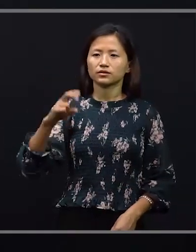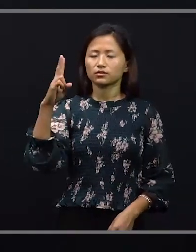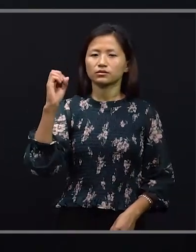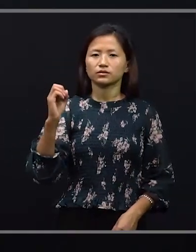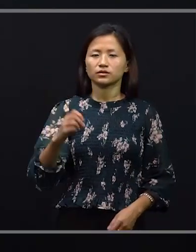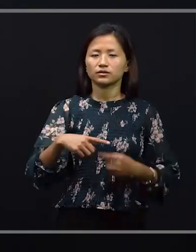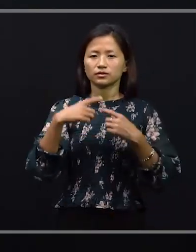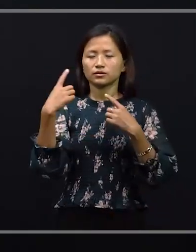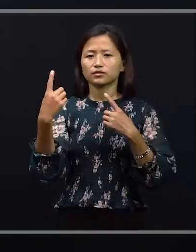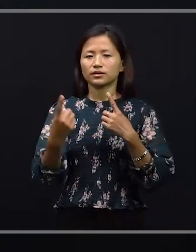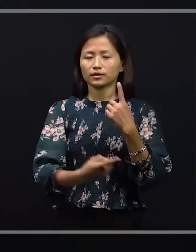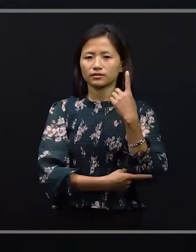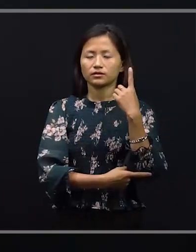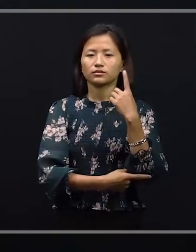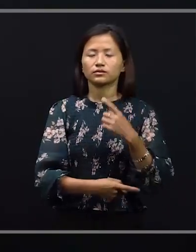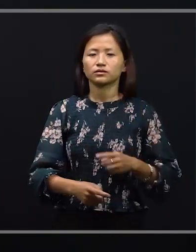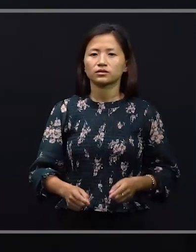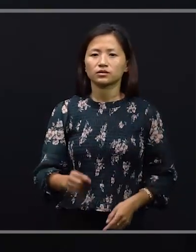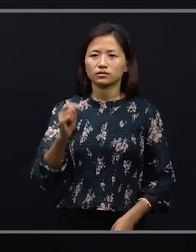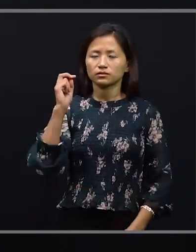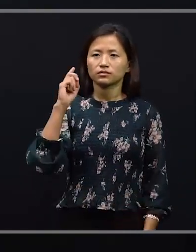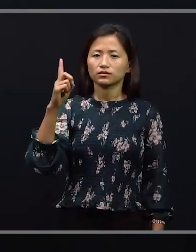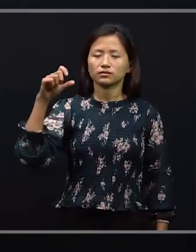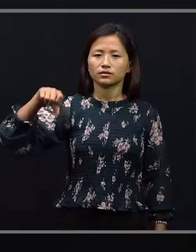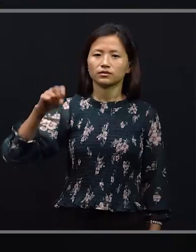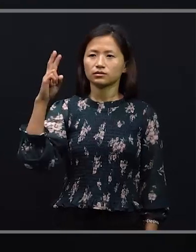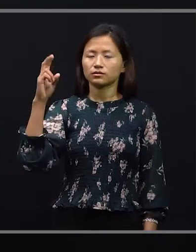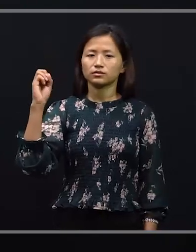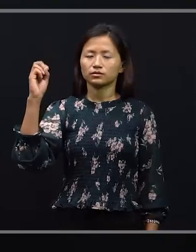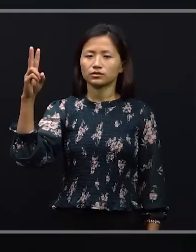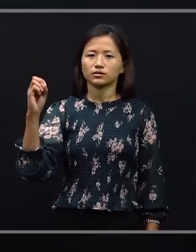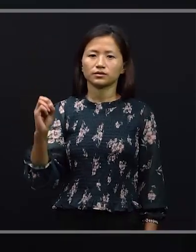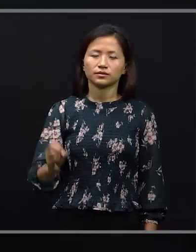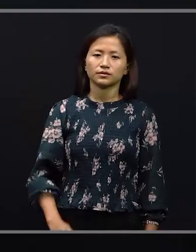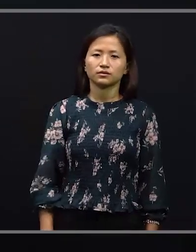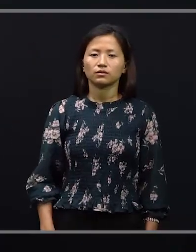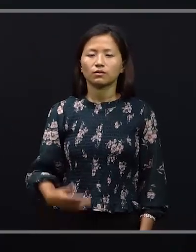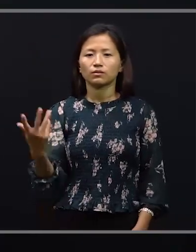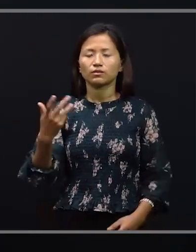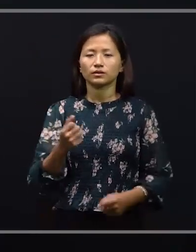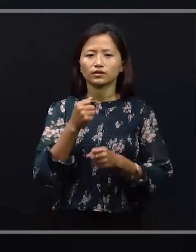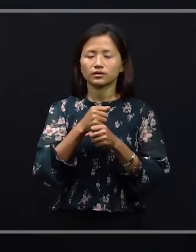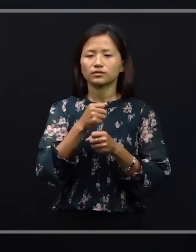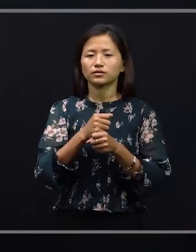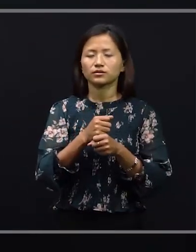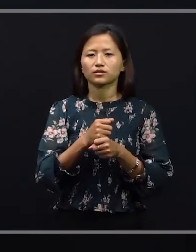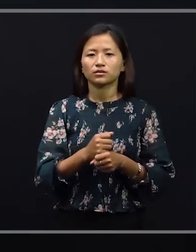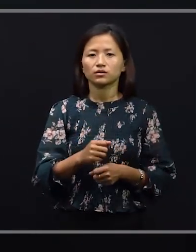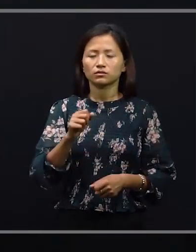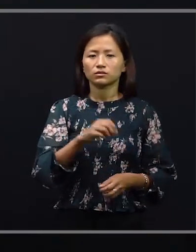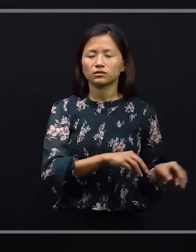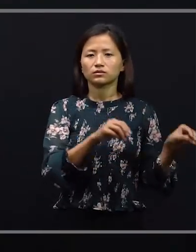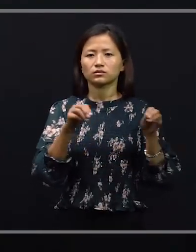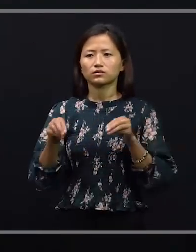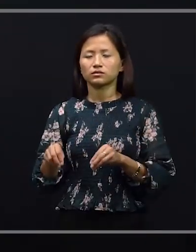in 1922. Now, why it ended, okay, or why Gandhiji called off the non-cooperation movement